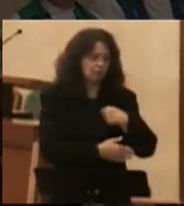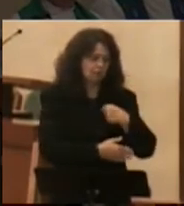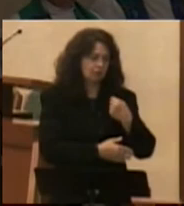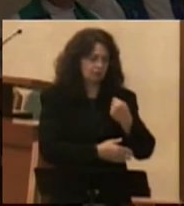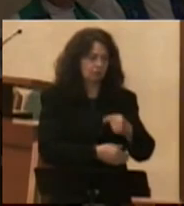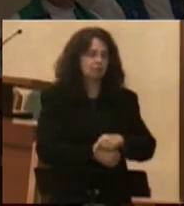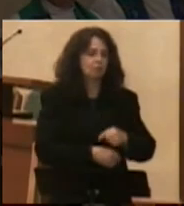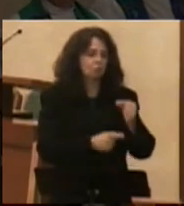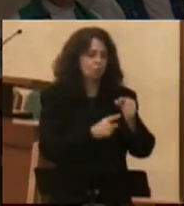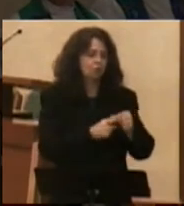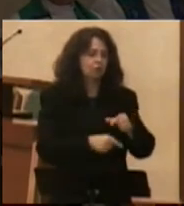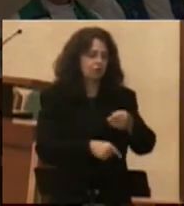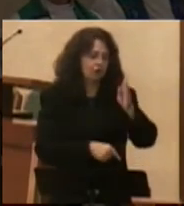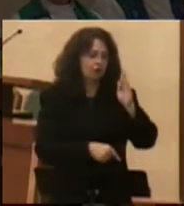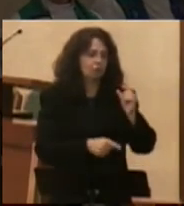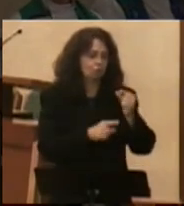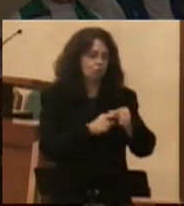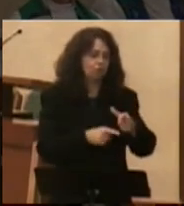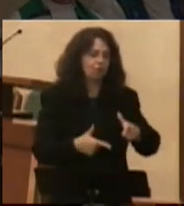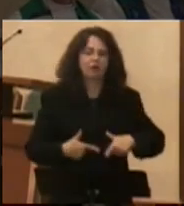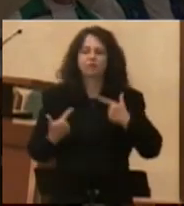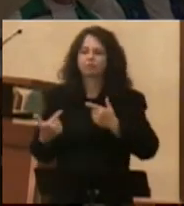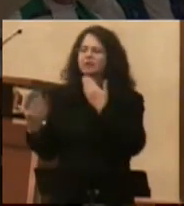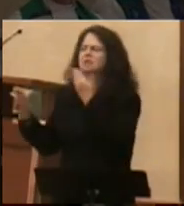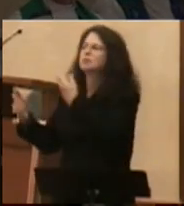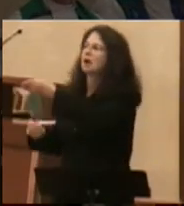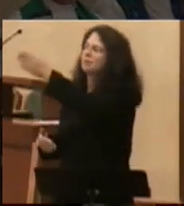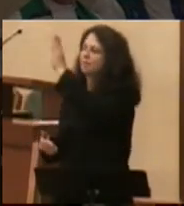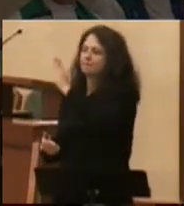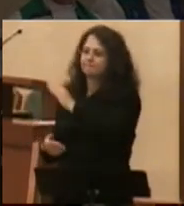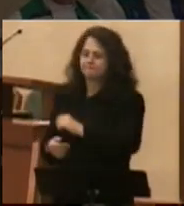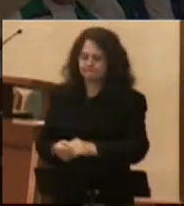God, word of life. Thanks be to God.